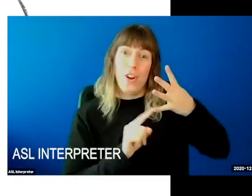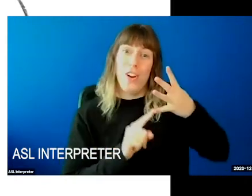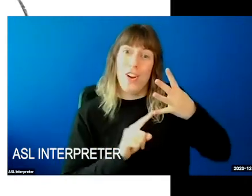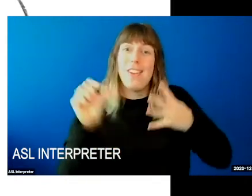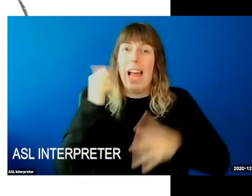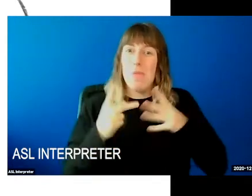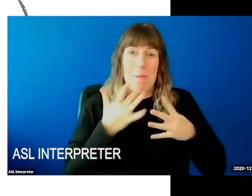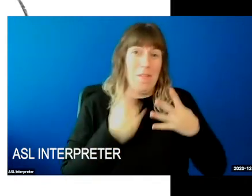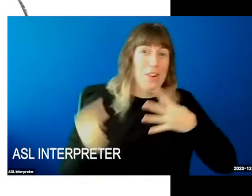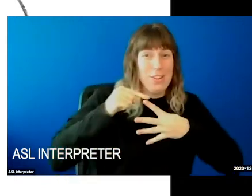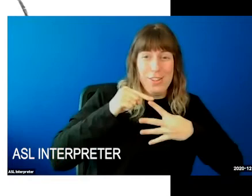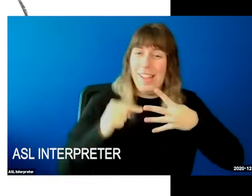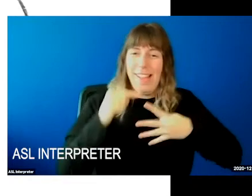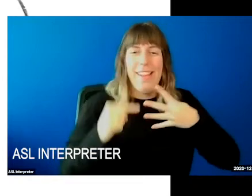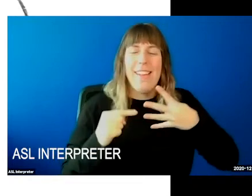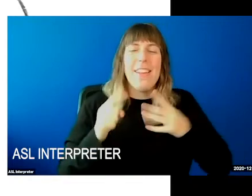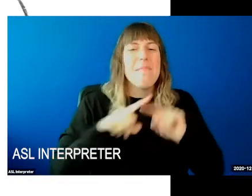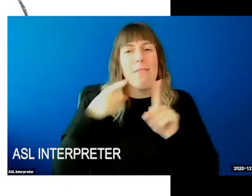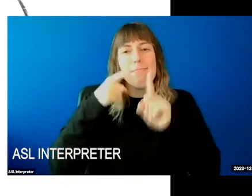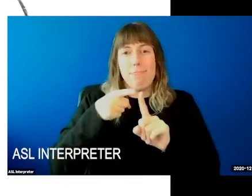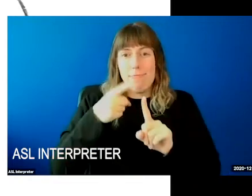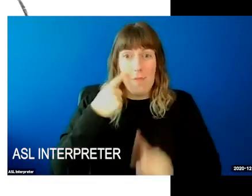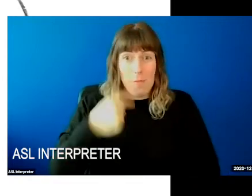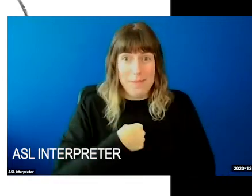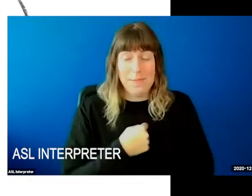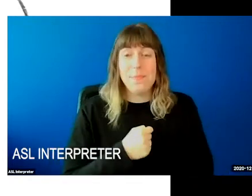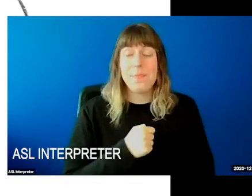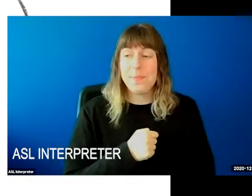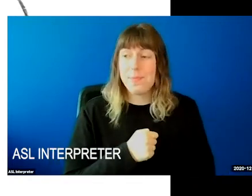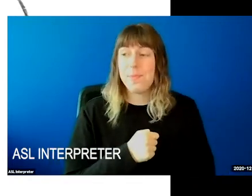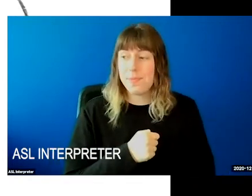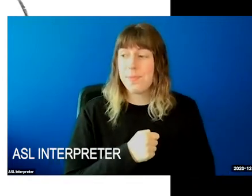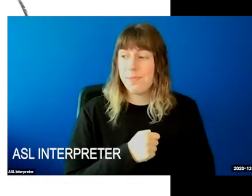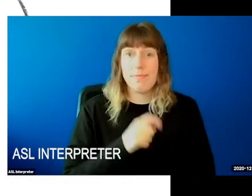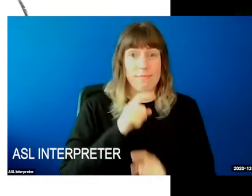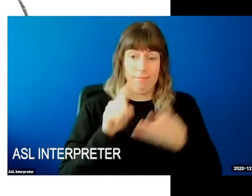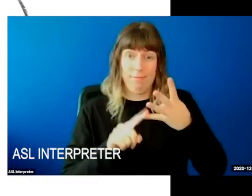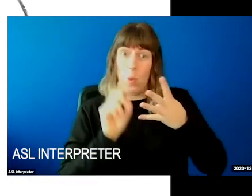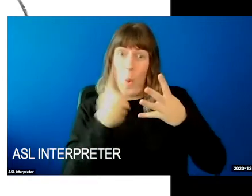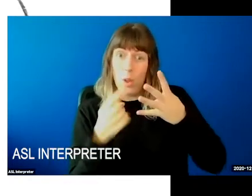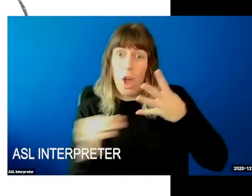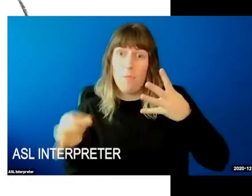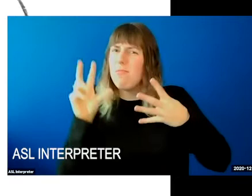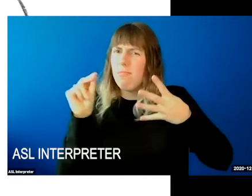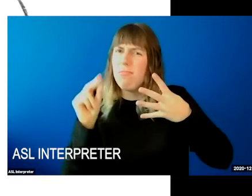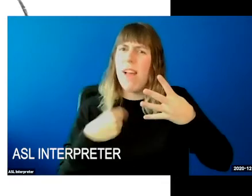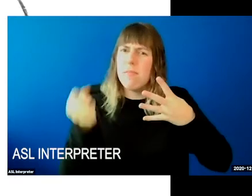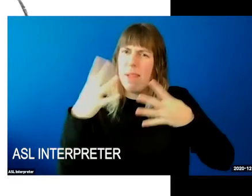last resort. But the key point for me is that it's not the only option. And if this